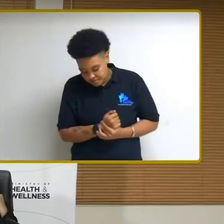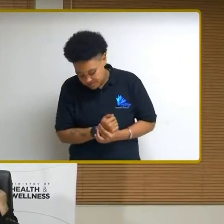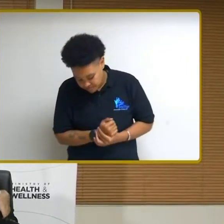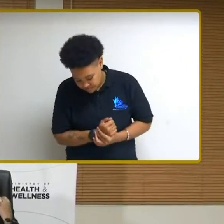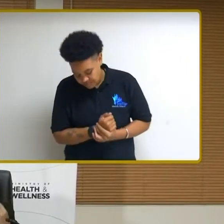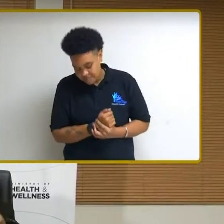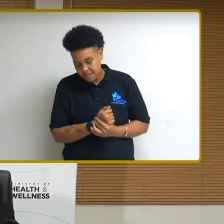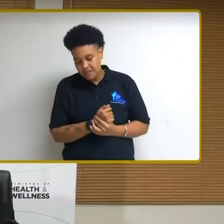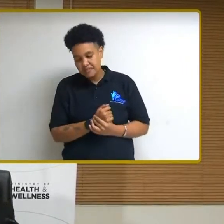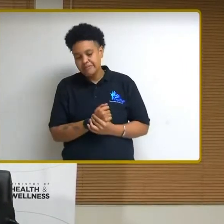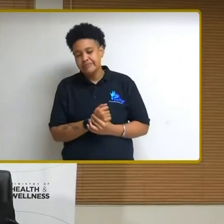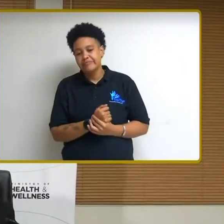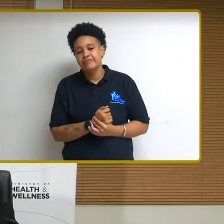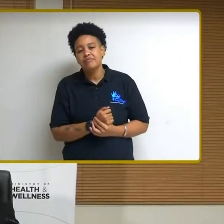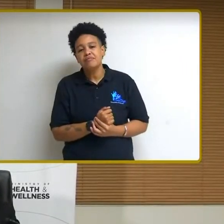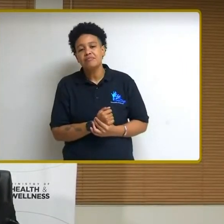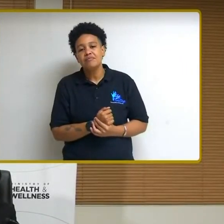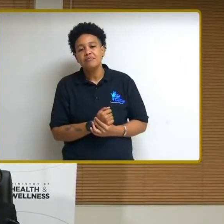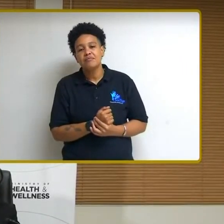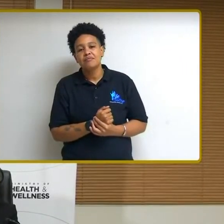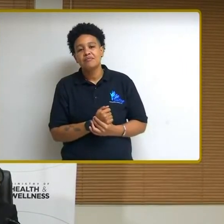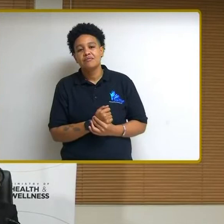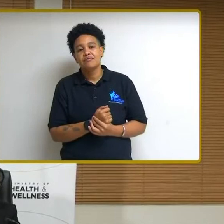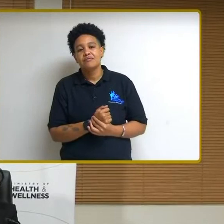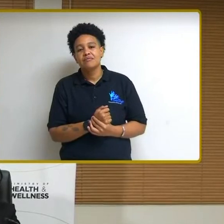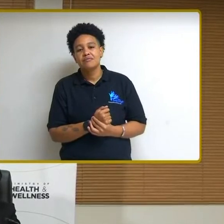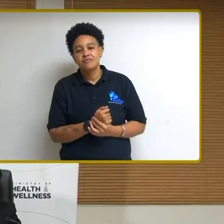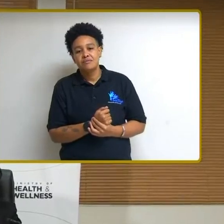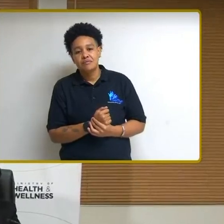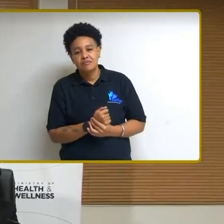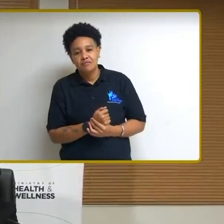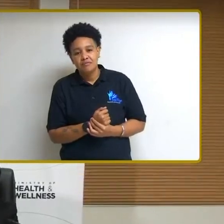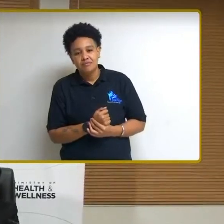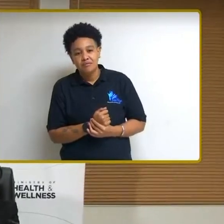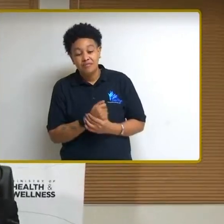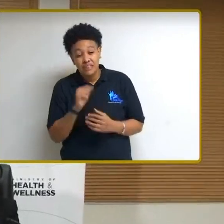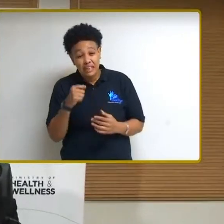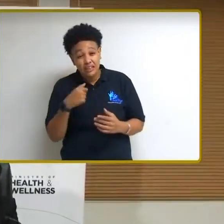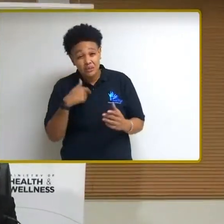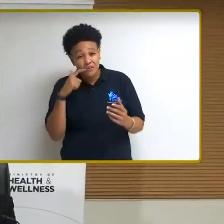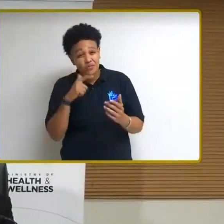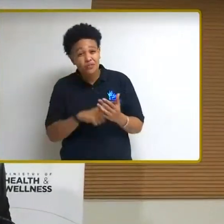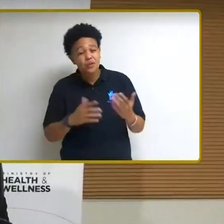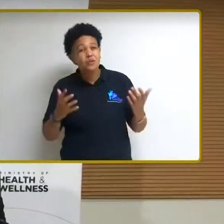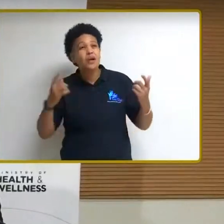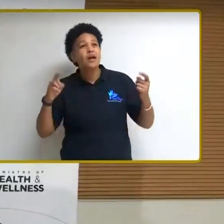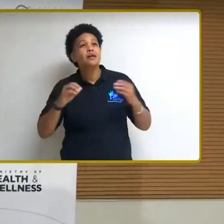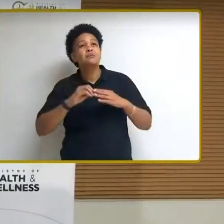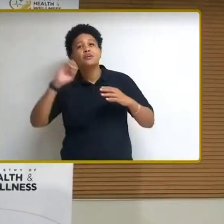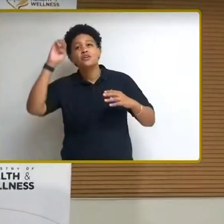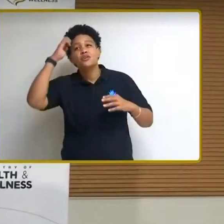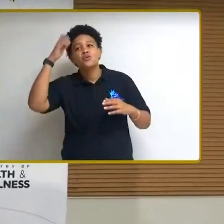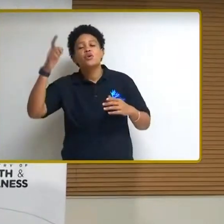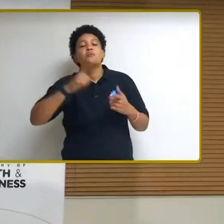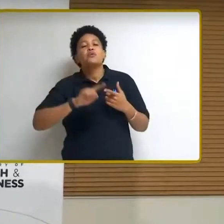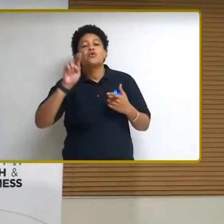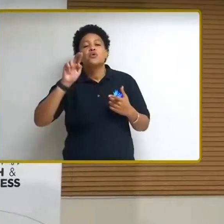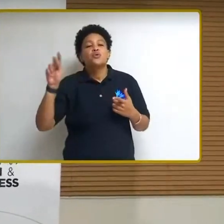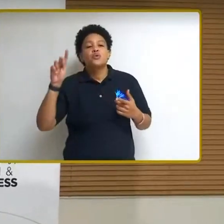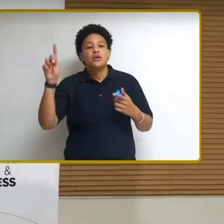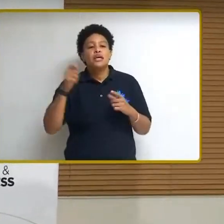So, yes, we would have taken note of what is happening in Europe and in the